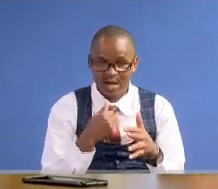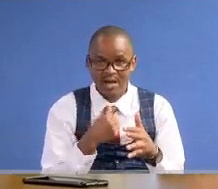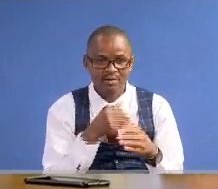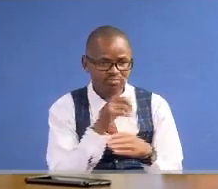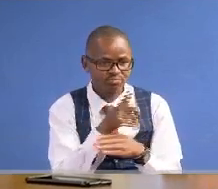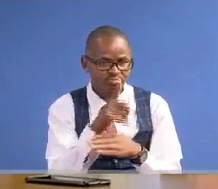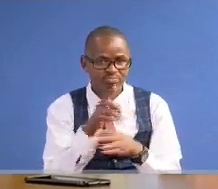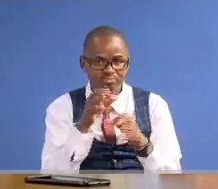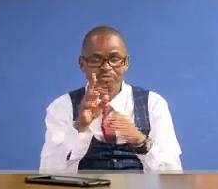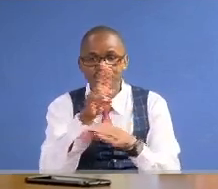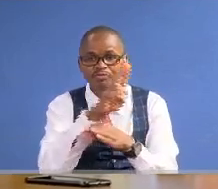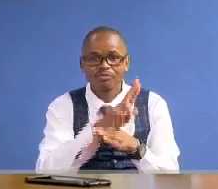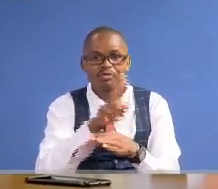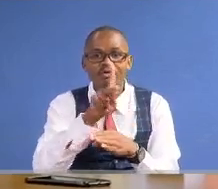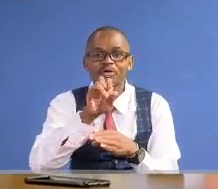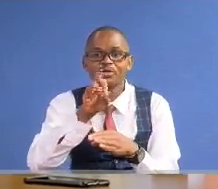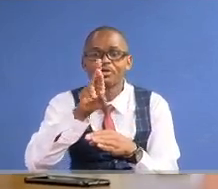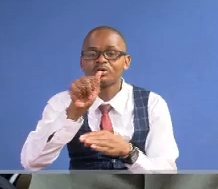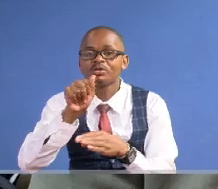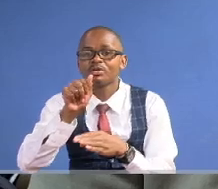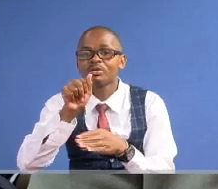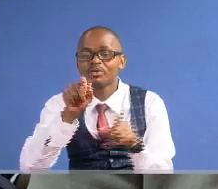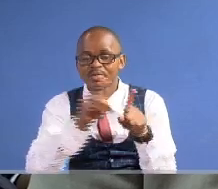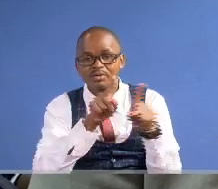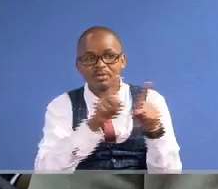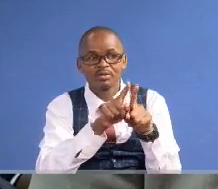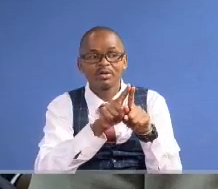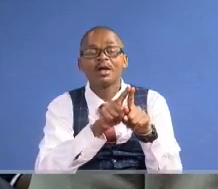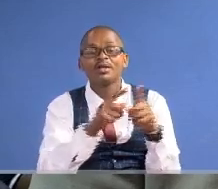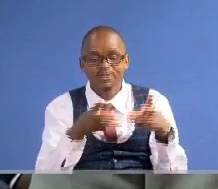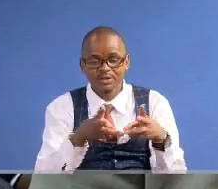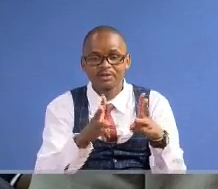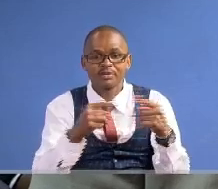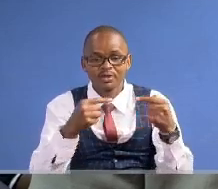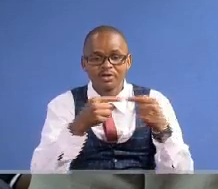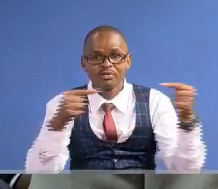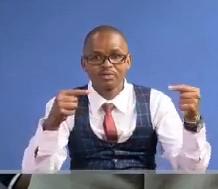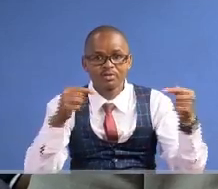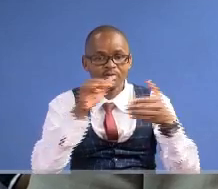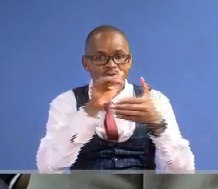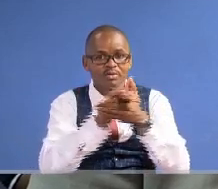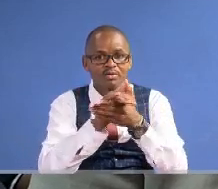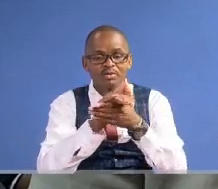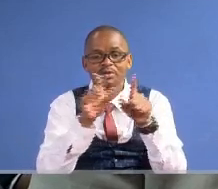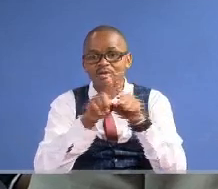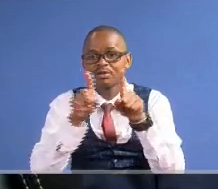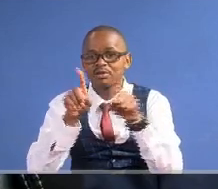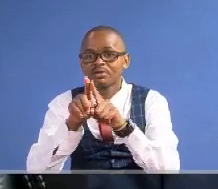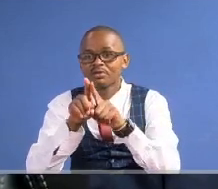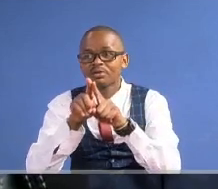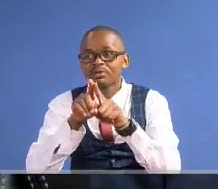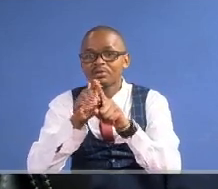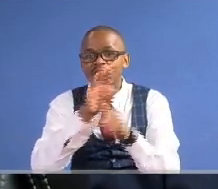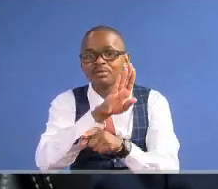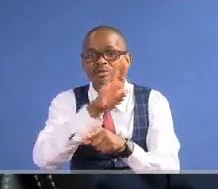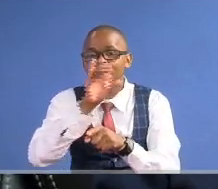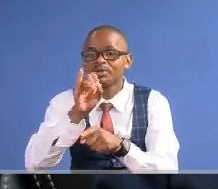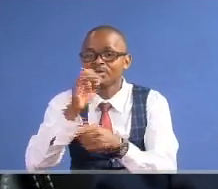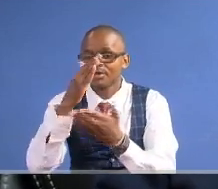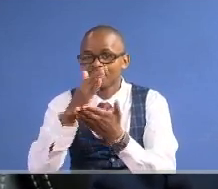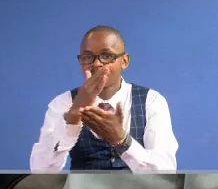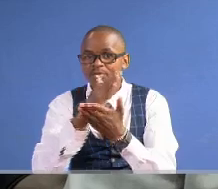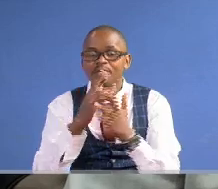been accused of using the Kibra by-election as a pipeline to oppose the handshake, as well as the Building Bridges